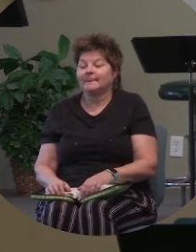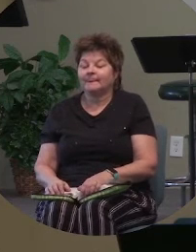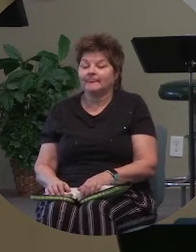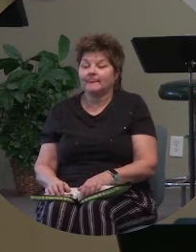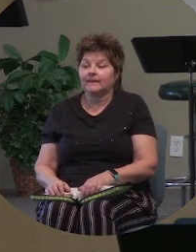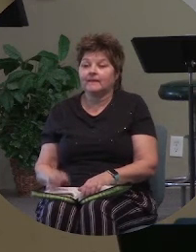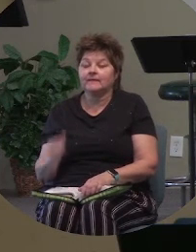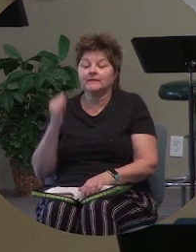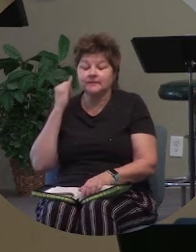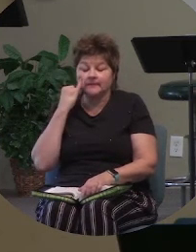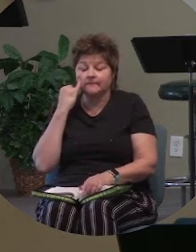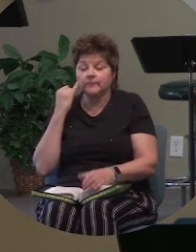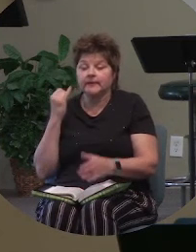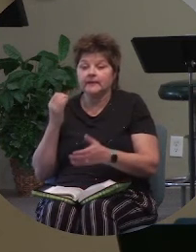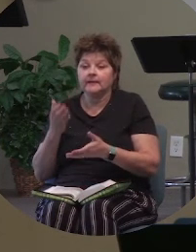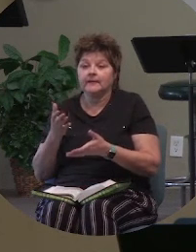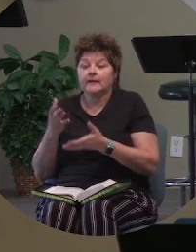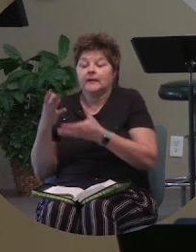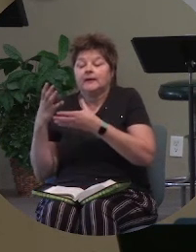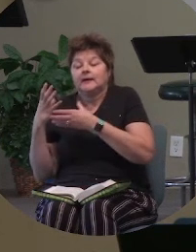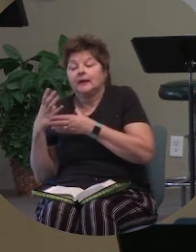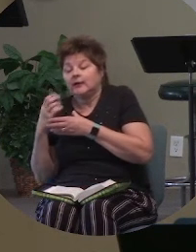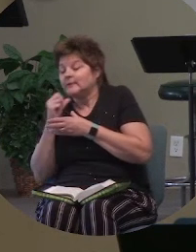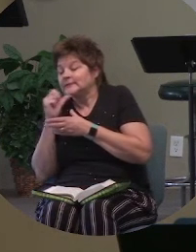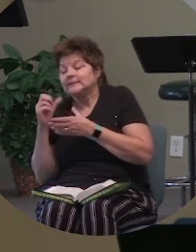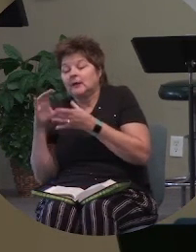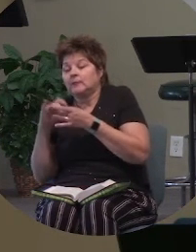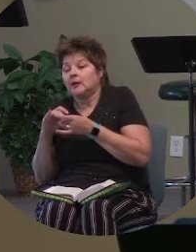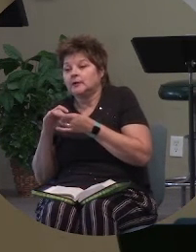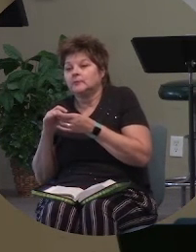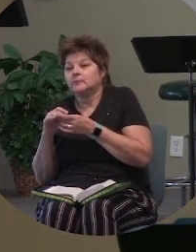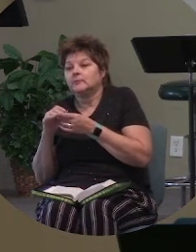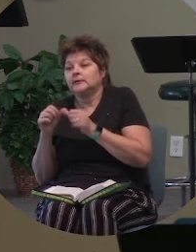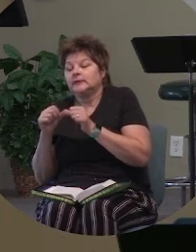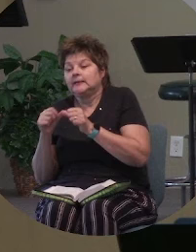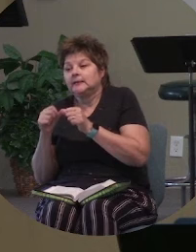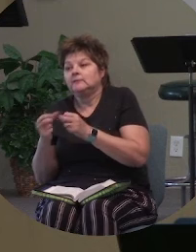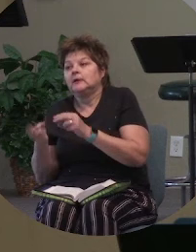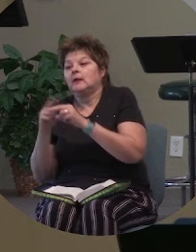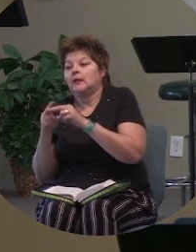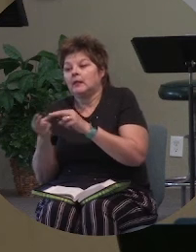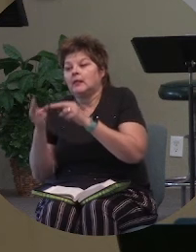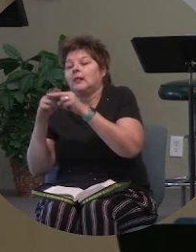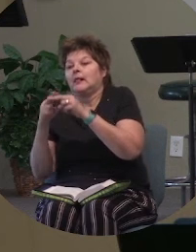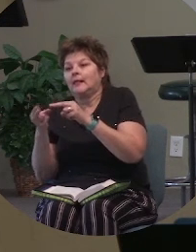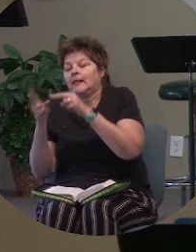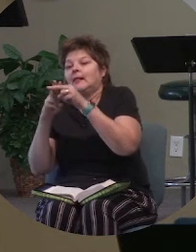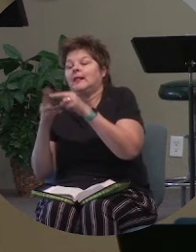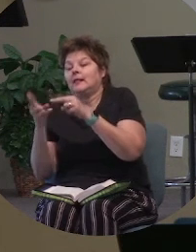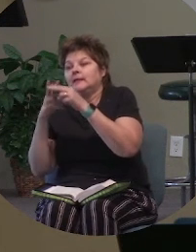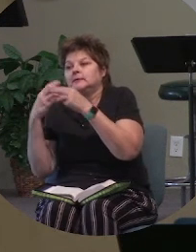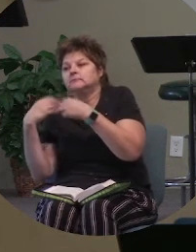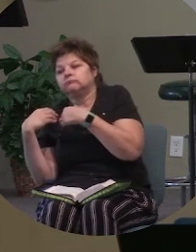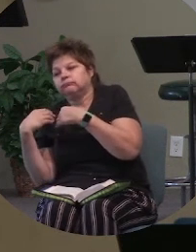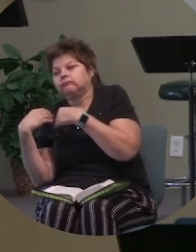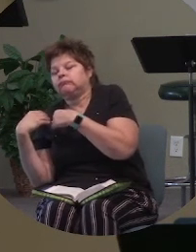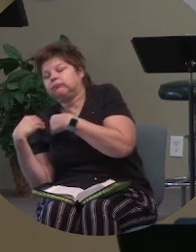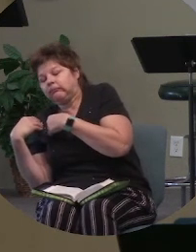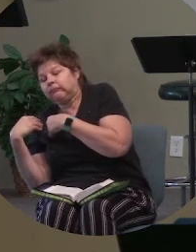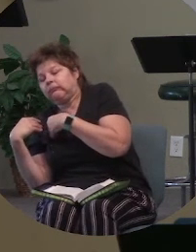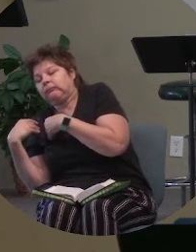Because if we carry what doesn't belong to us and we keep adding things that shouldn't be added, and the load gets heavier and